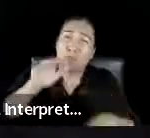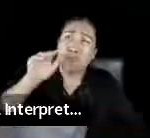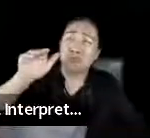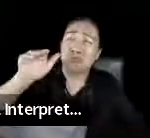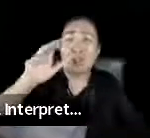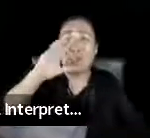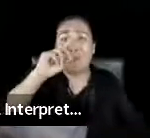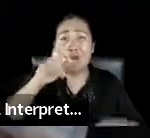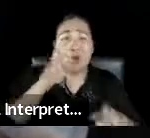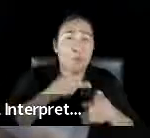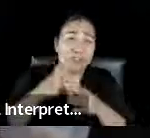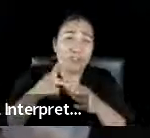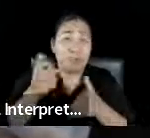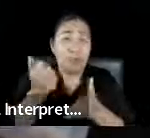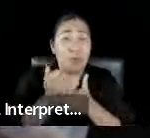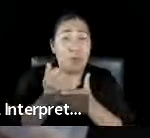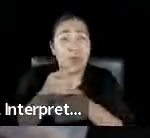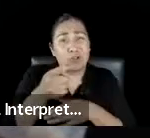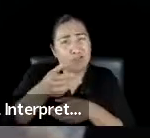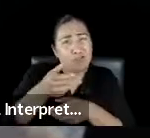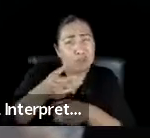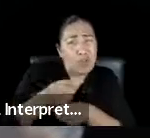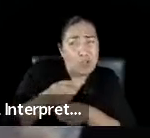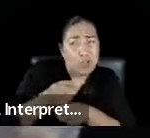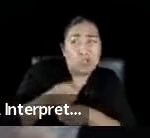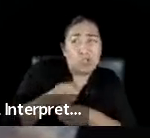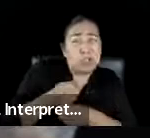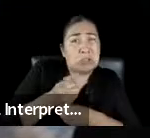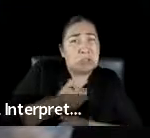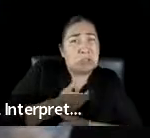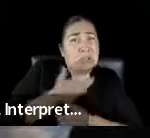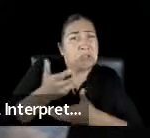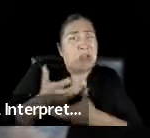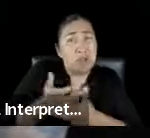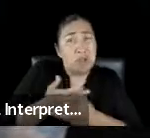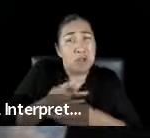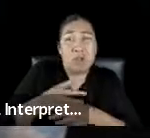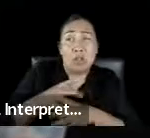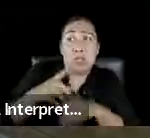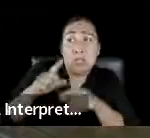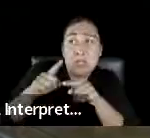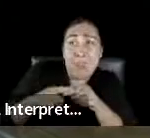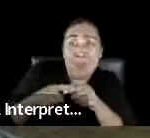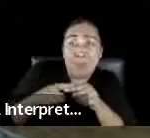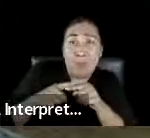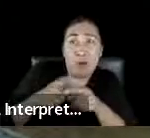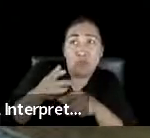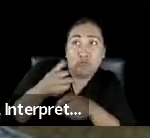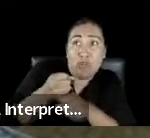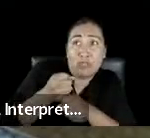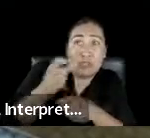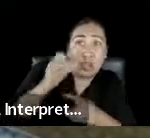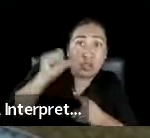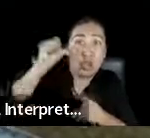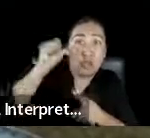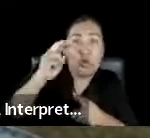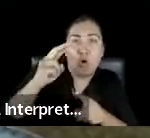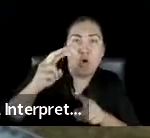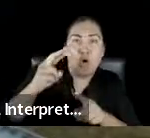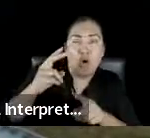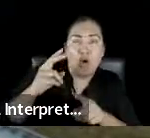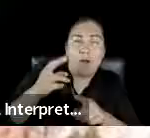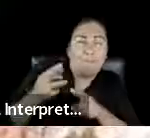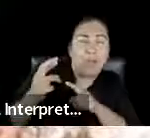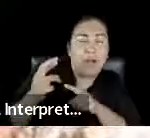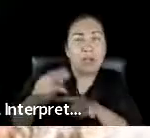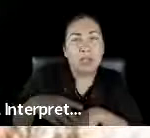help. Confide in someone you trust, whether that be a reliable adult or a close friend. Listen with empathy and be there for